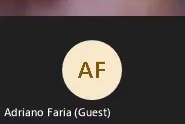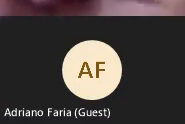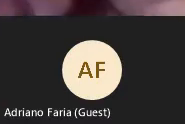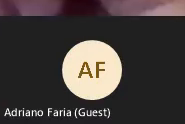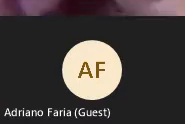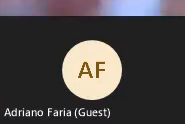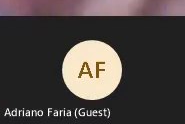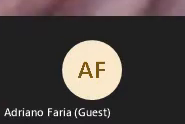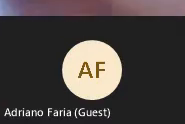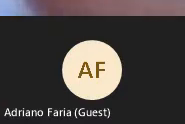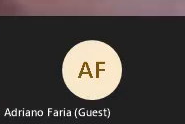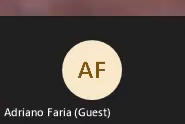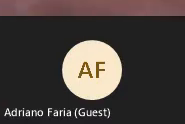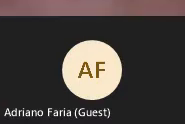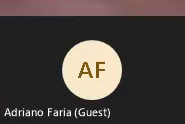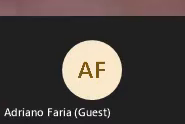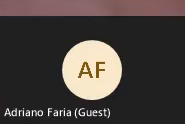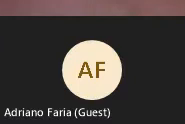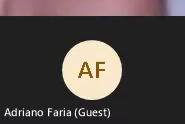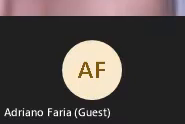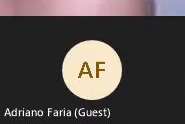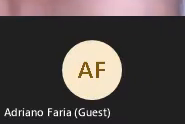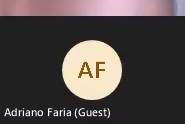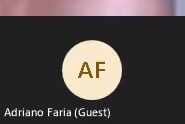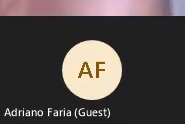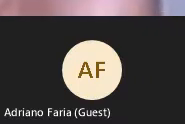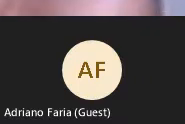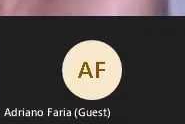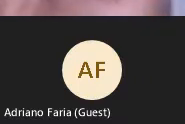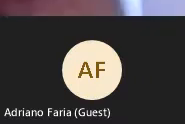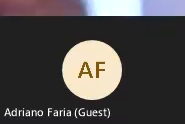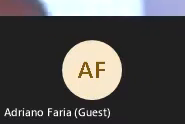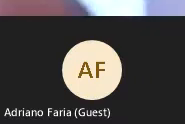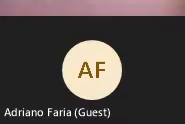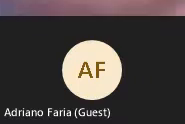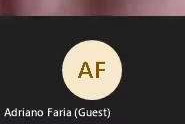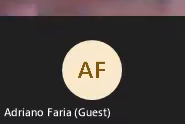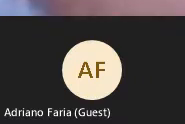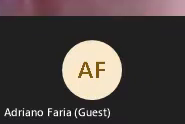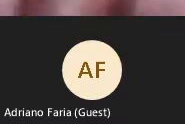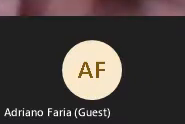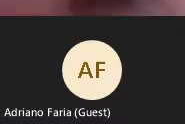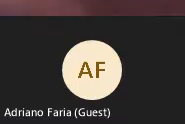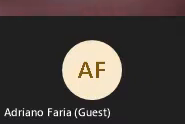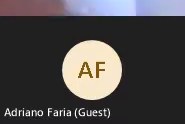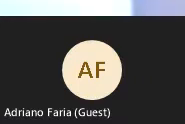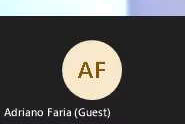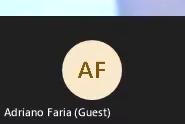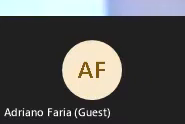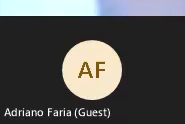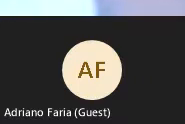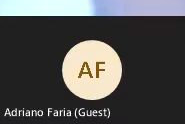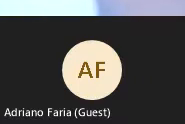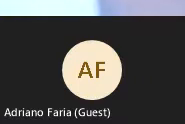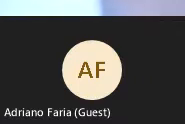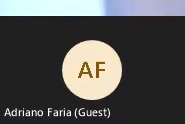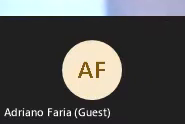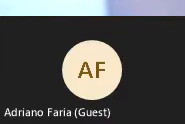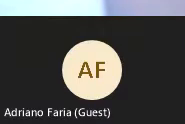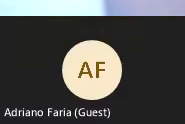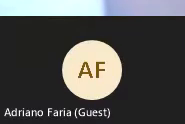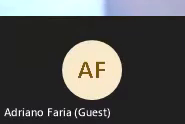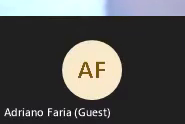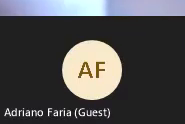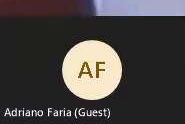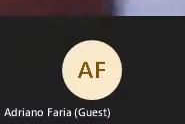forwarding option. So that will be great. While we're waiting for Richard, I just want to show you guys something else that came out through the